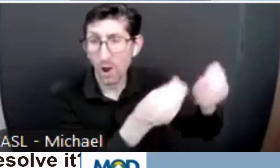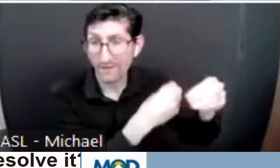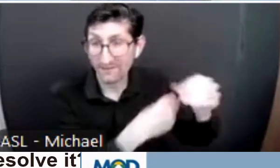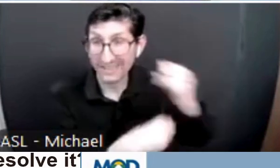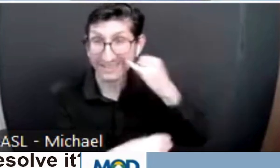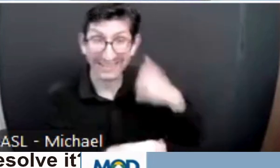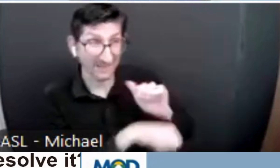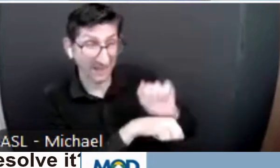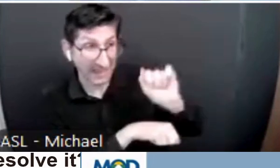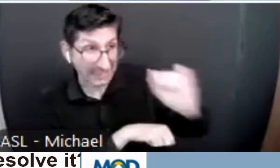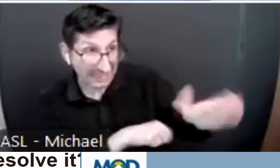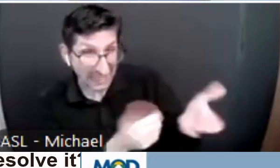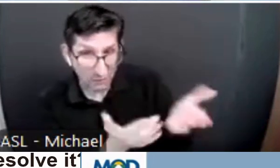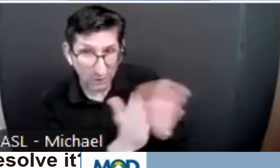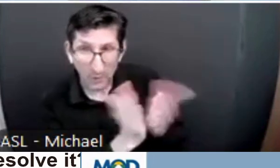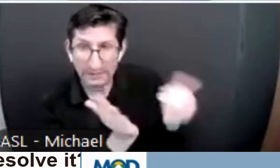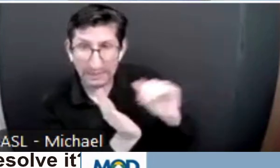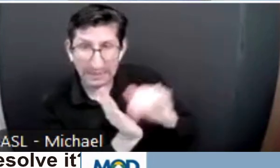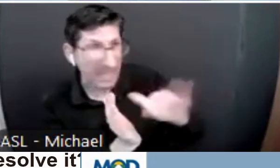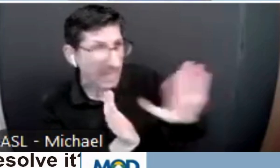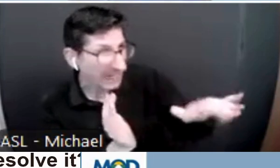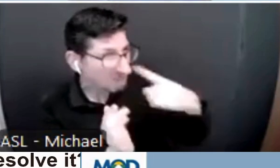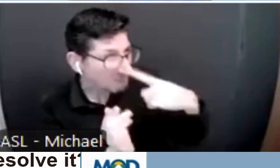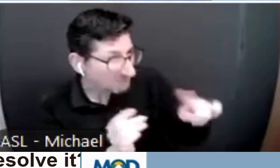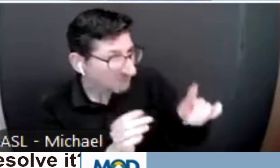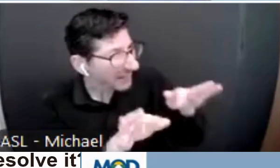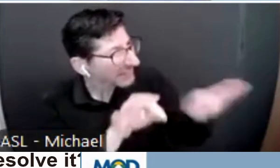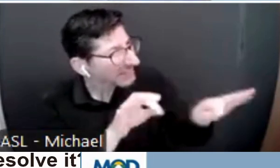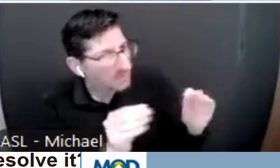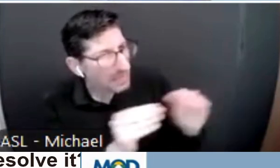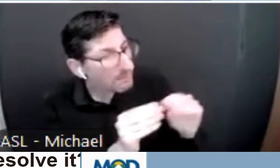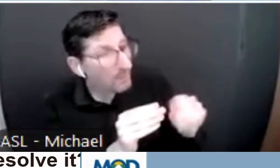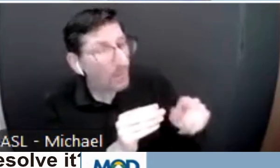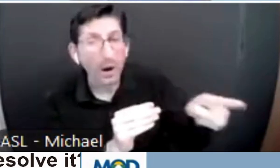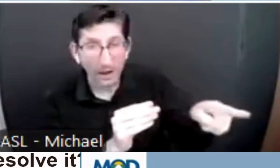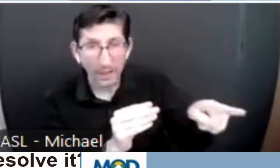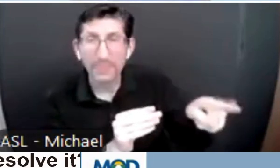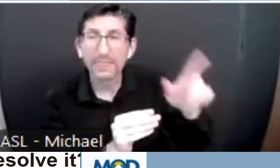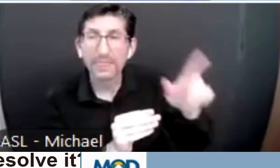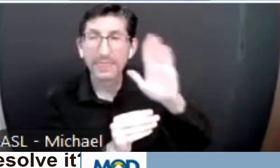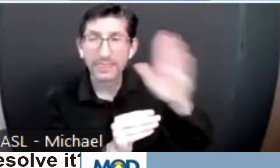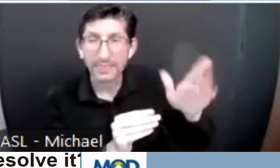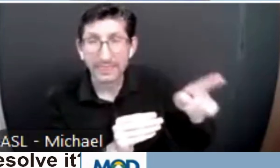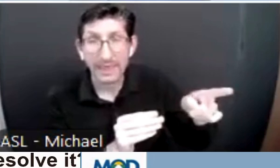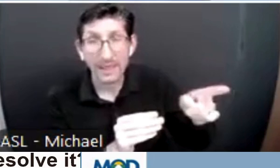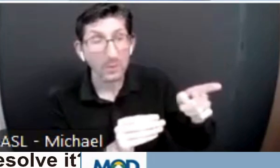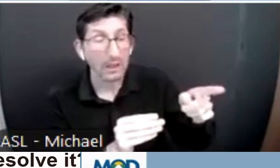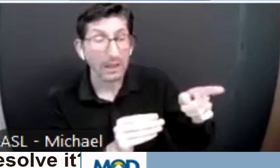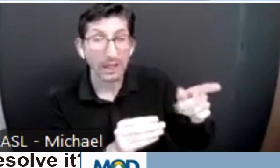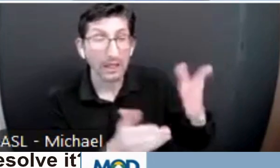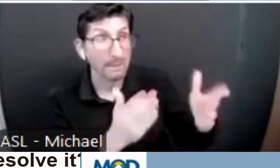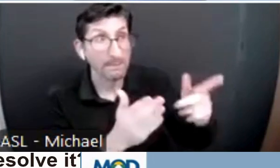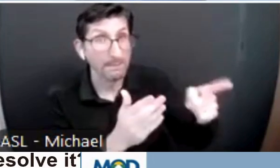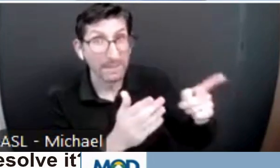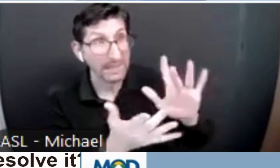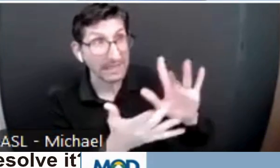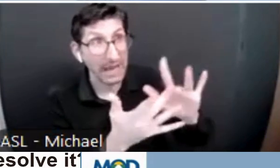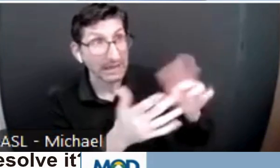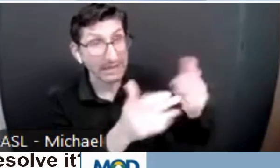you ask them to reconsider and provide more clarification, that they're going to share it with another decision maker who might